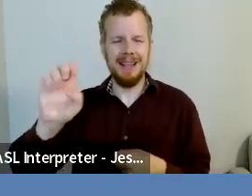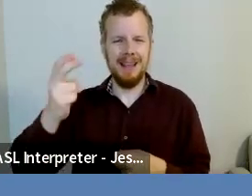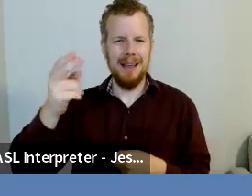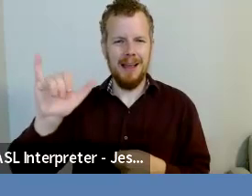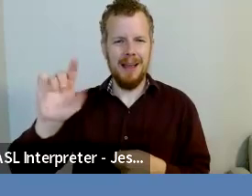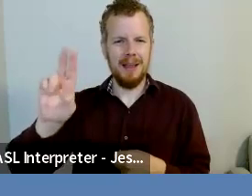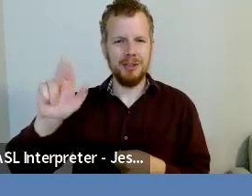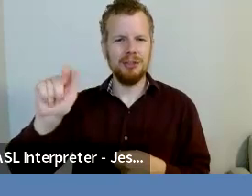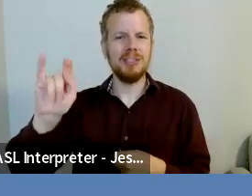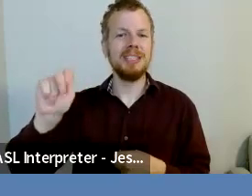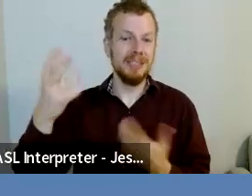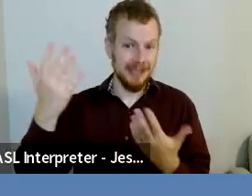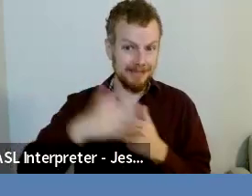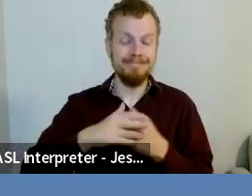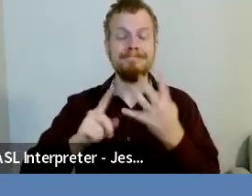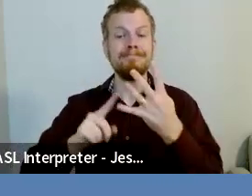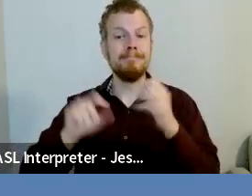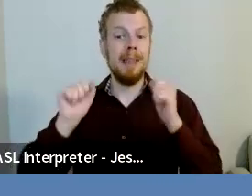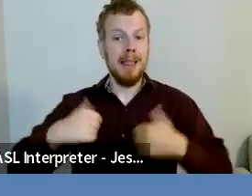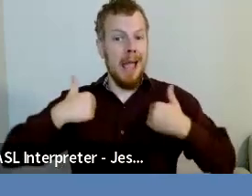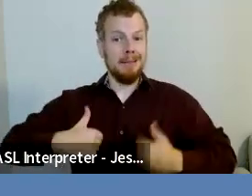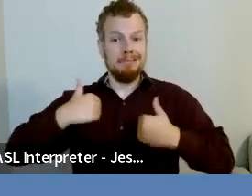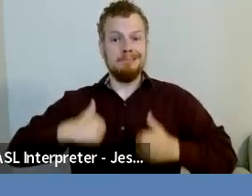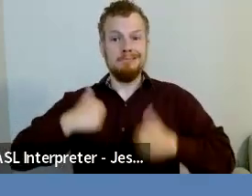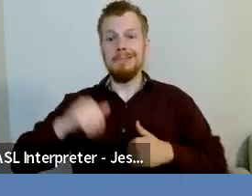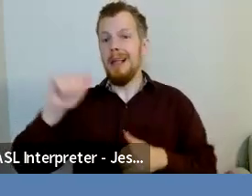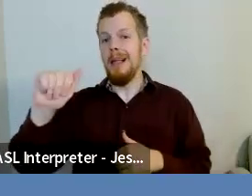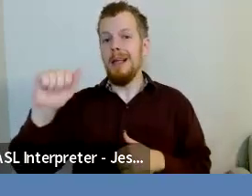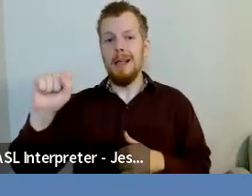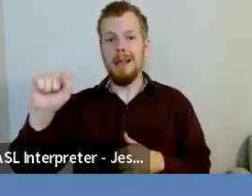So asthma can be worsened because of the heat.